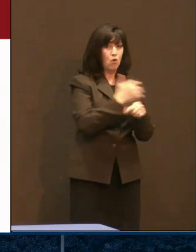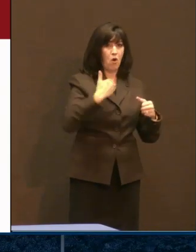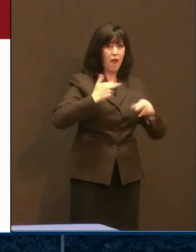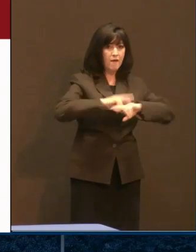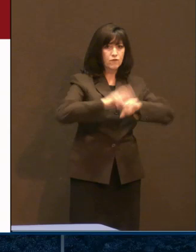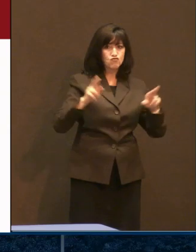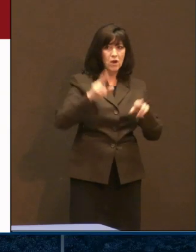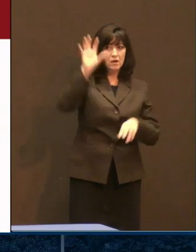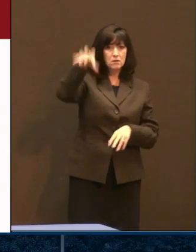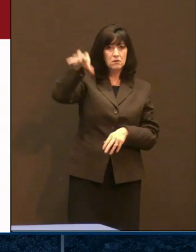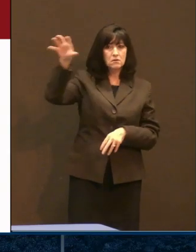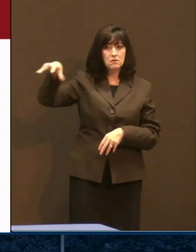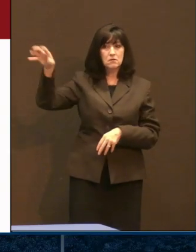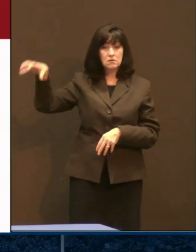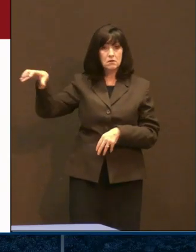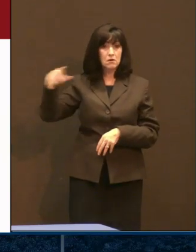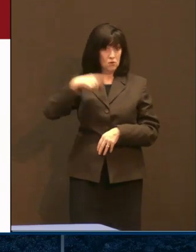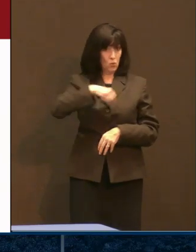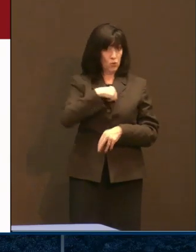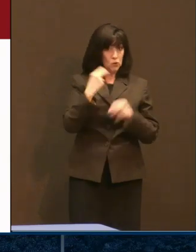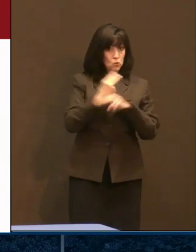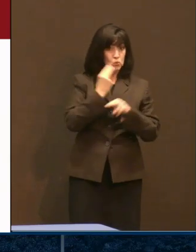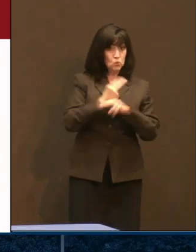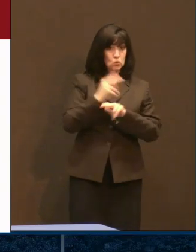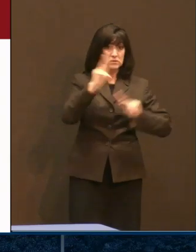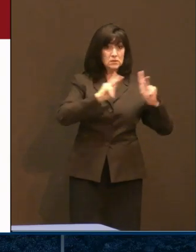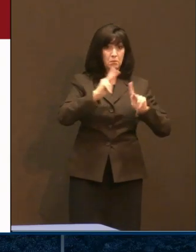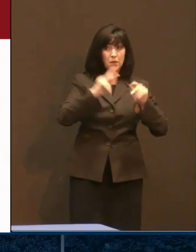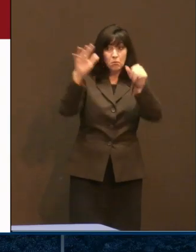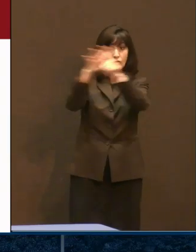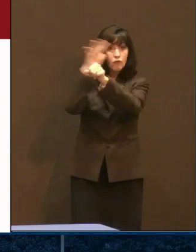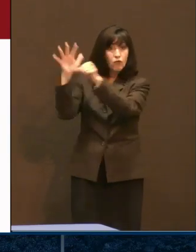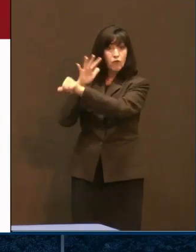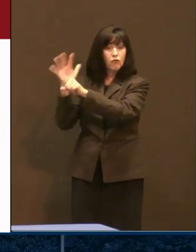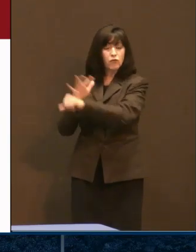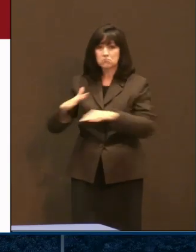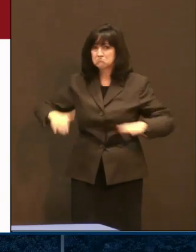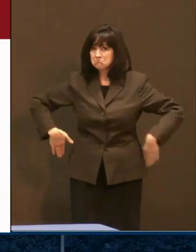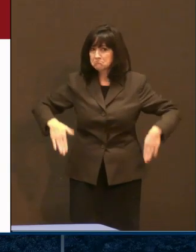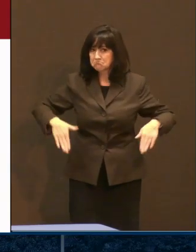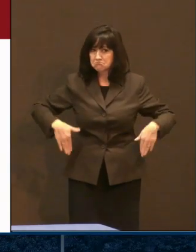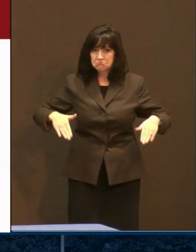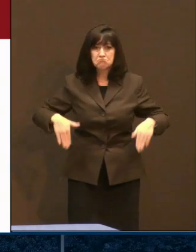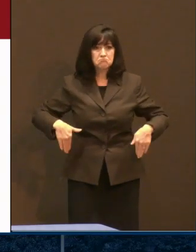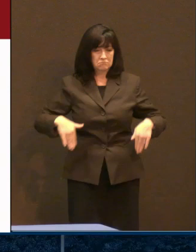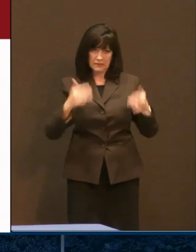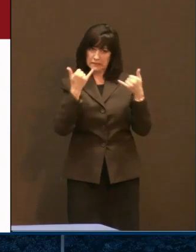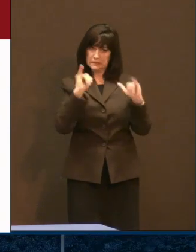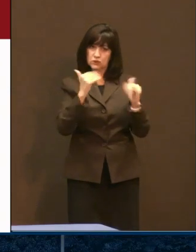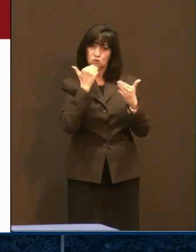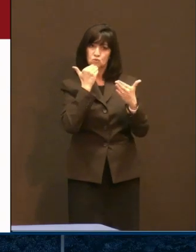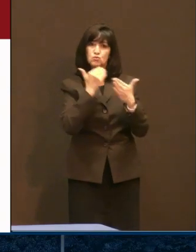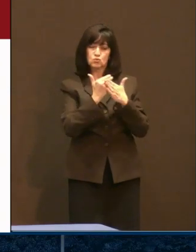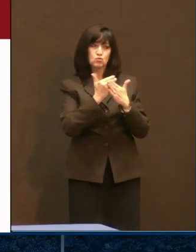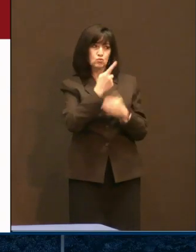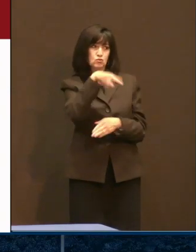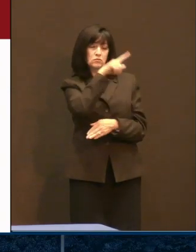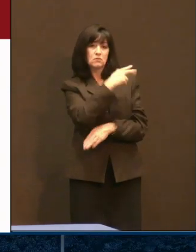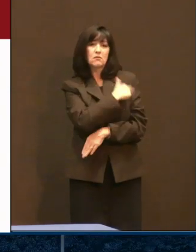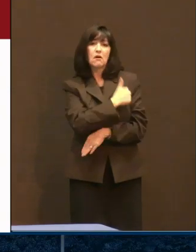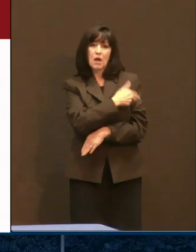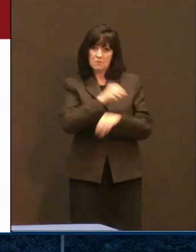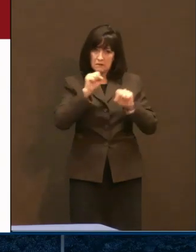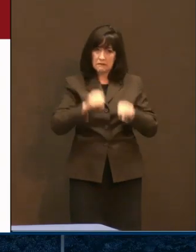Newcastle County, again, flattening out a little bit, still up, but at 1829. Kent County, same kind of